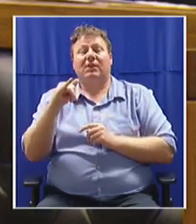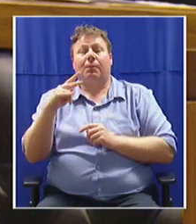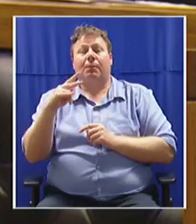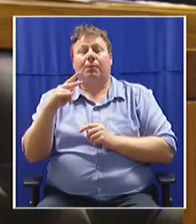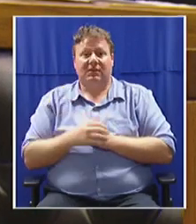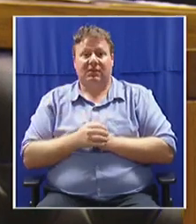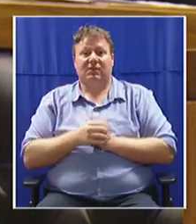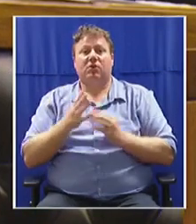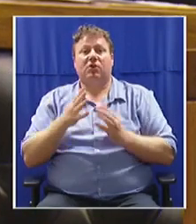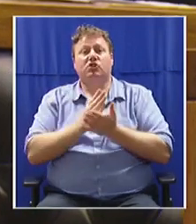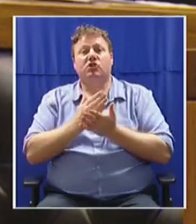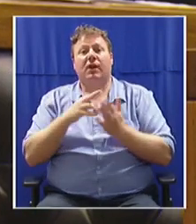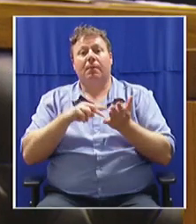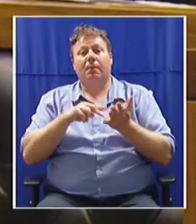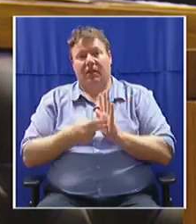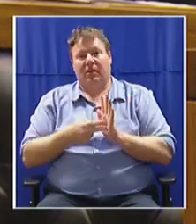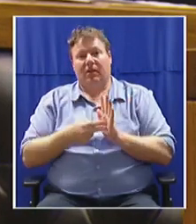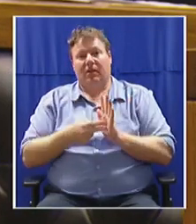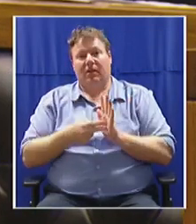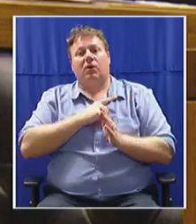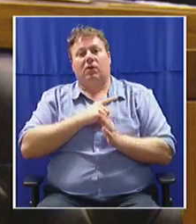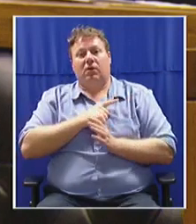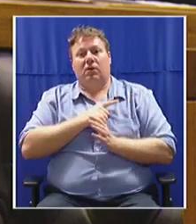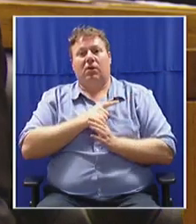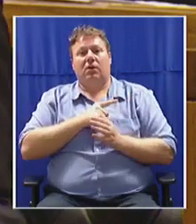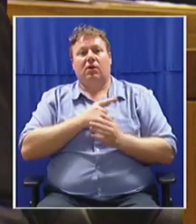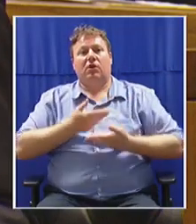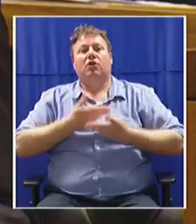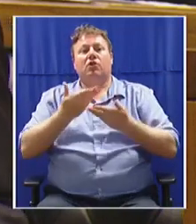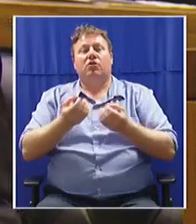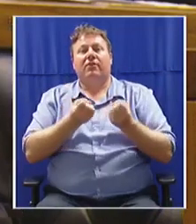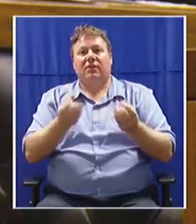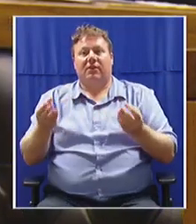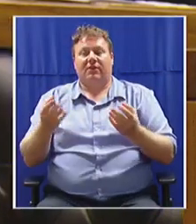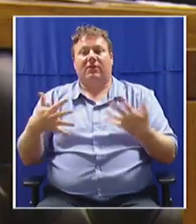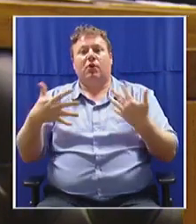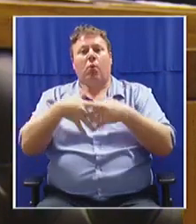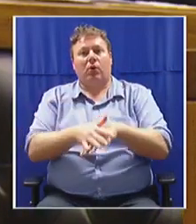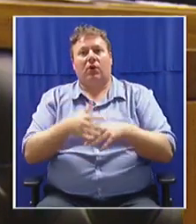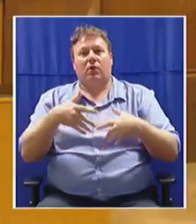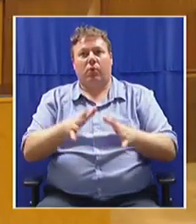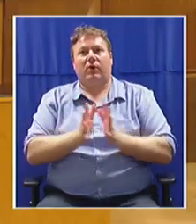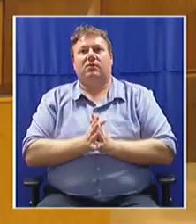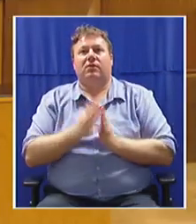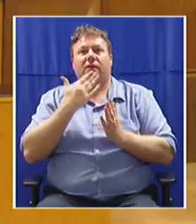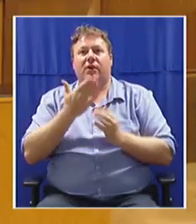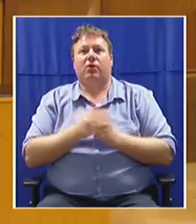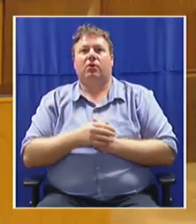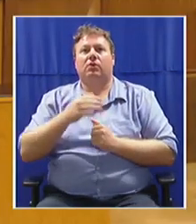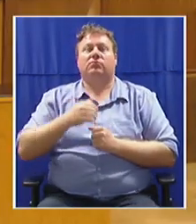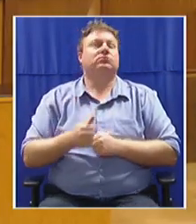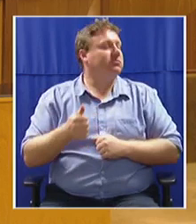plans so that we deliver services in a coordinated fashion. Thank you very much. Thank you, sir. The Honorable